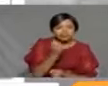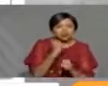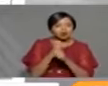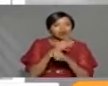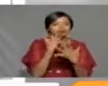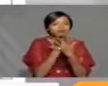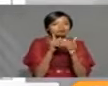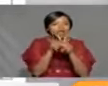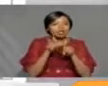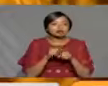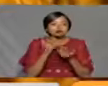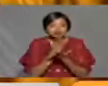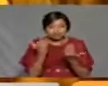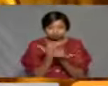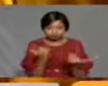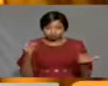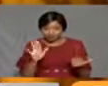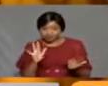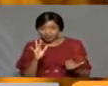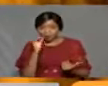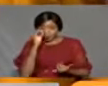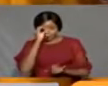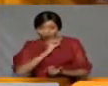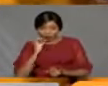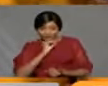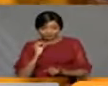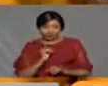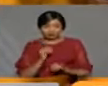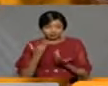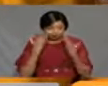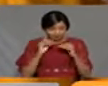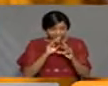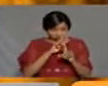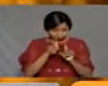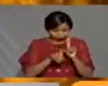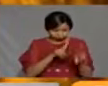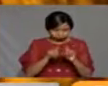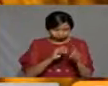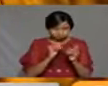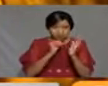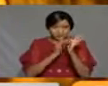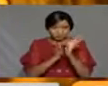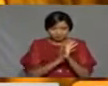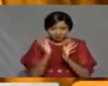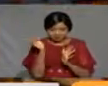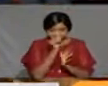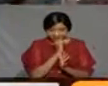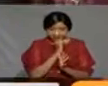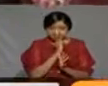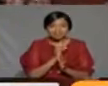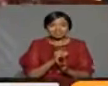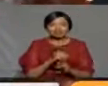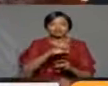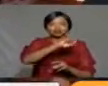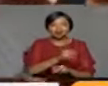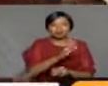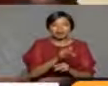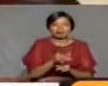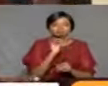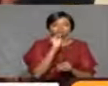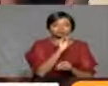who are in children's homes. After enumeration, the officials will write a number on the door to indicate that counting has been conducted.